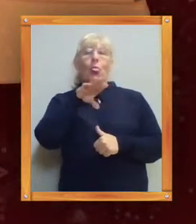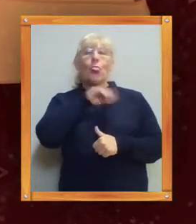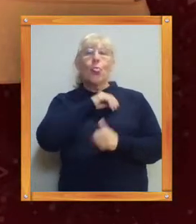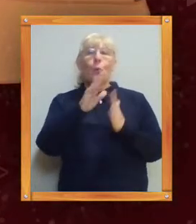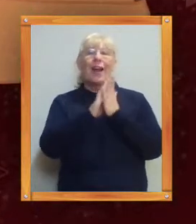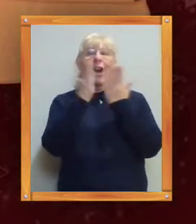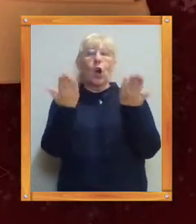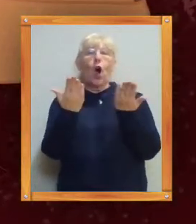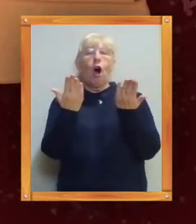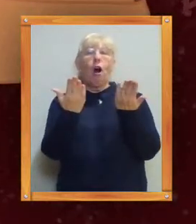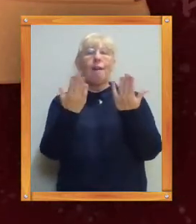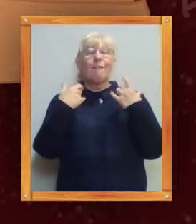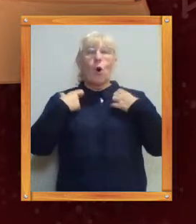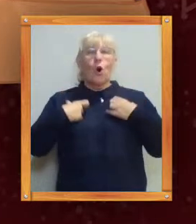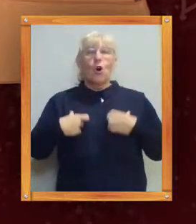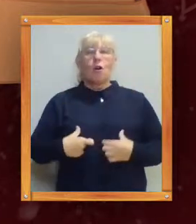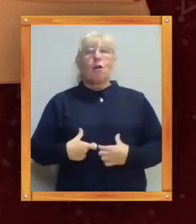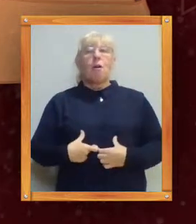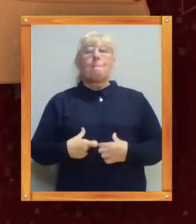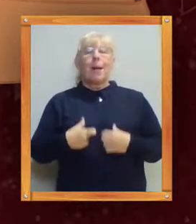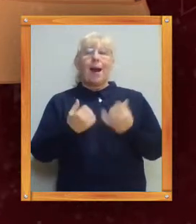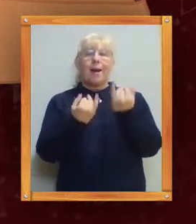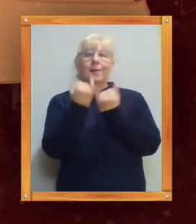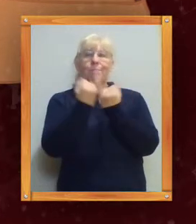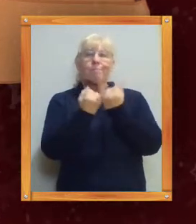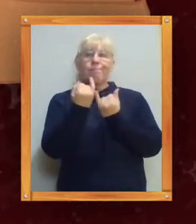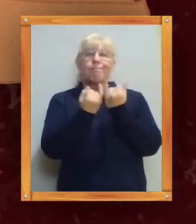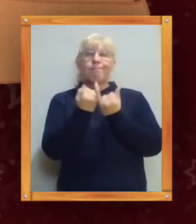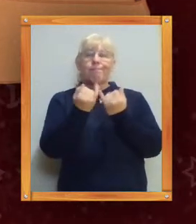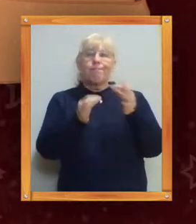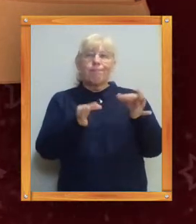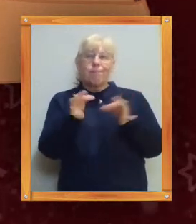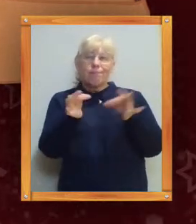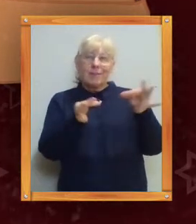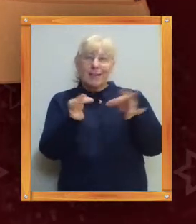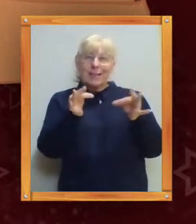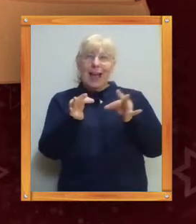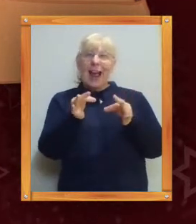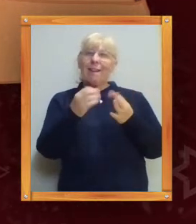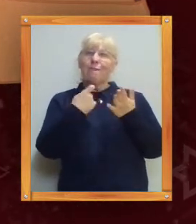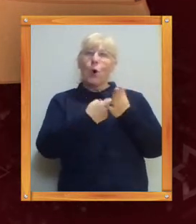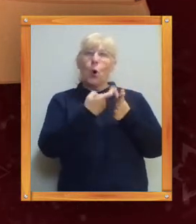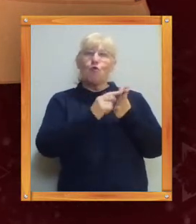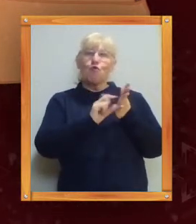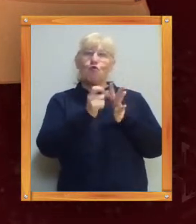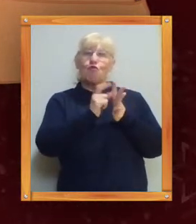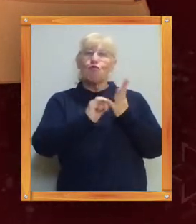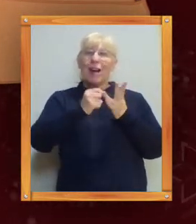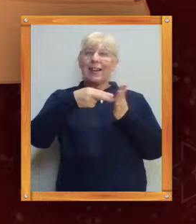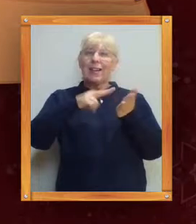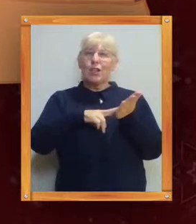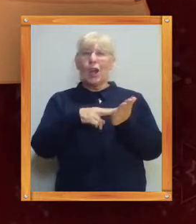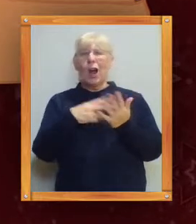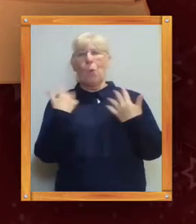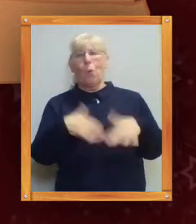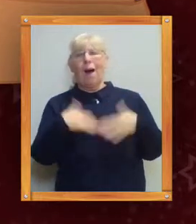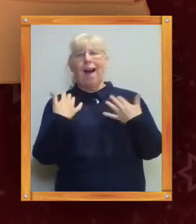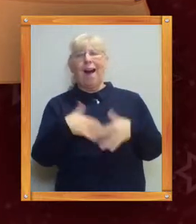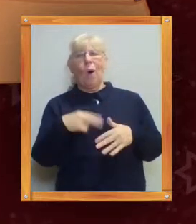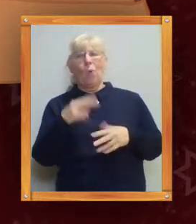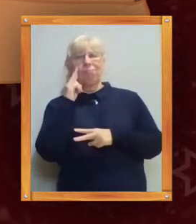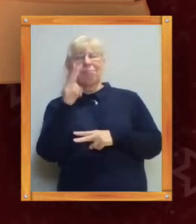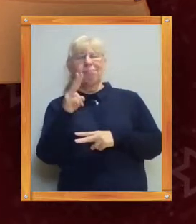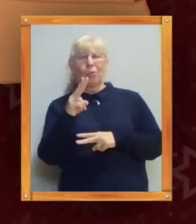the Mayor's Design a Christmas Card competition. And there you have it. Look at the colour in that. Maeve has used